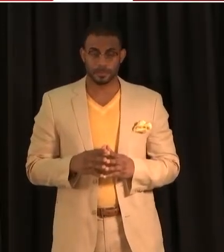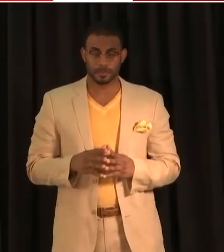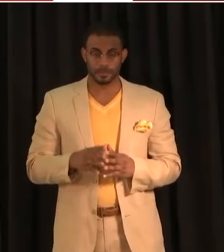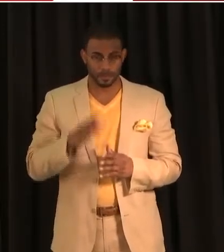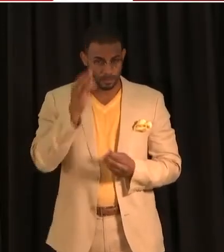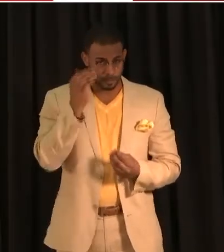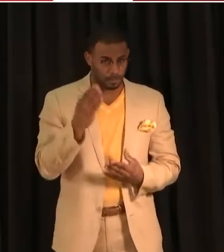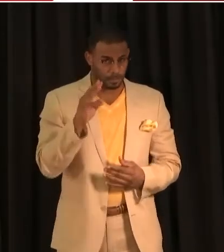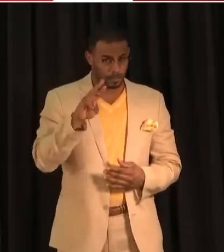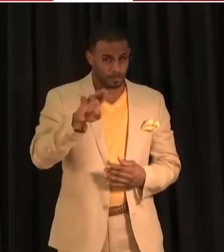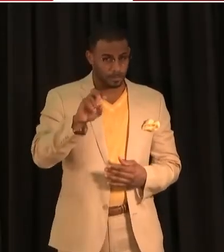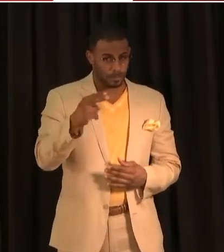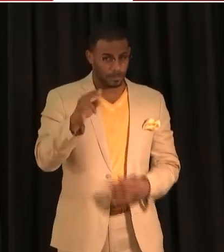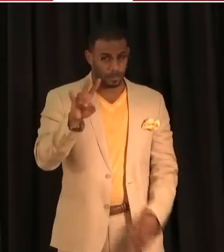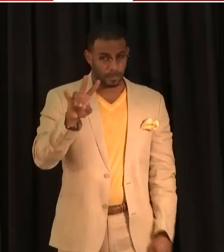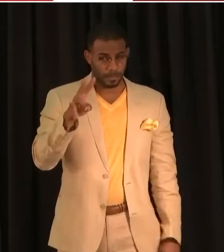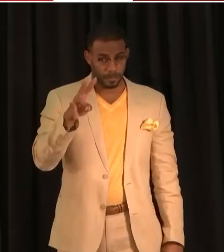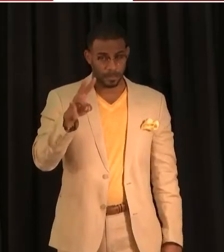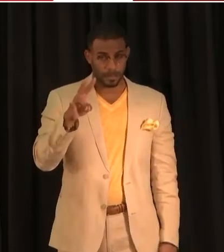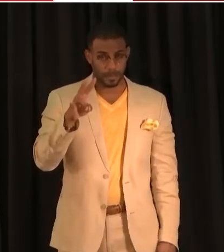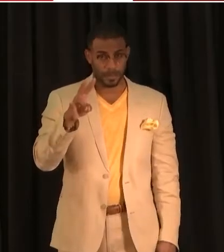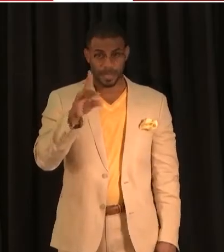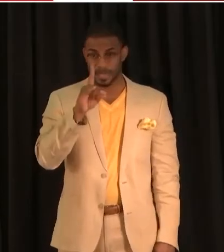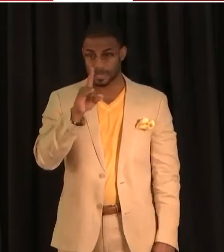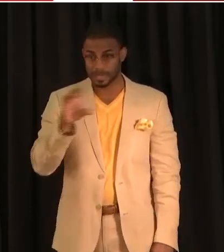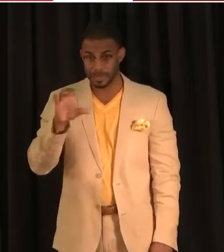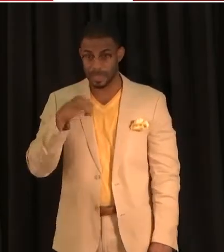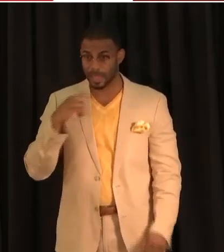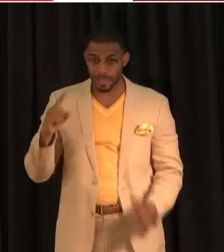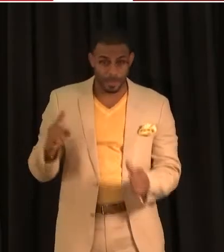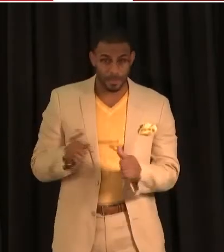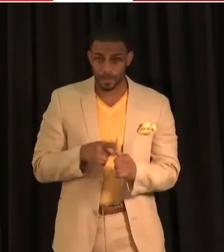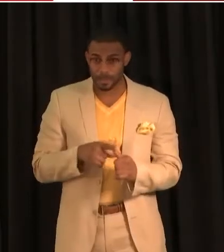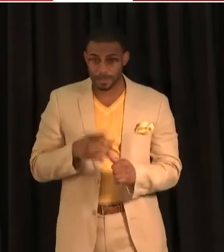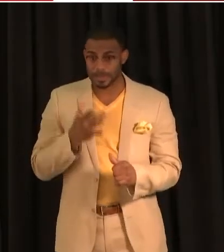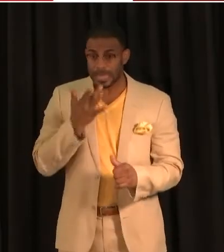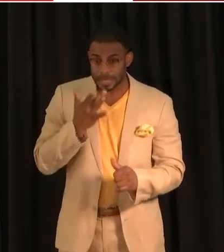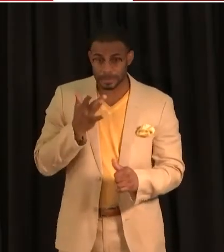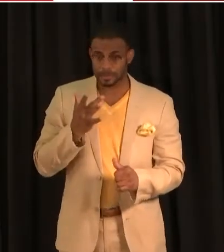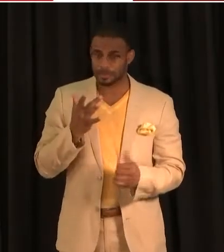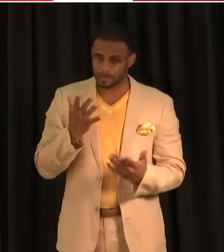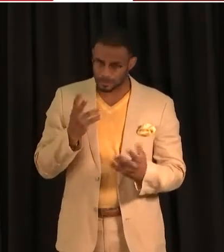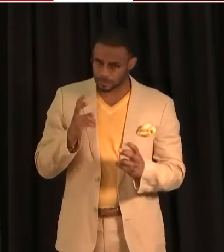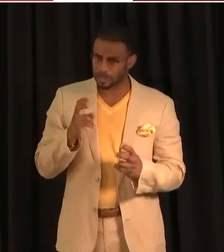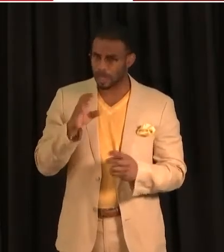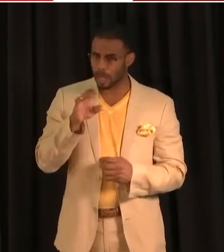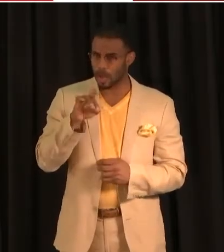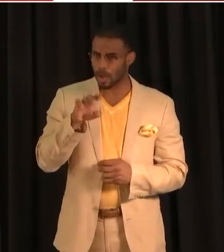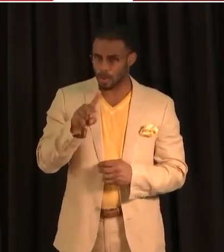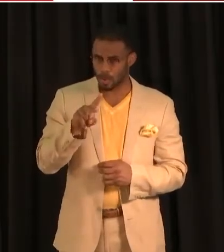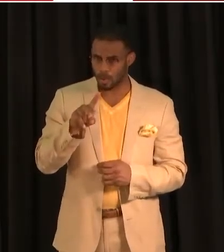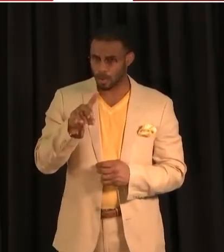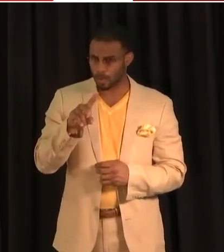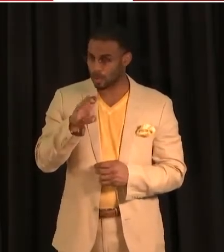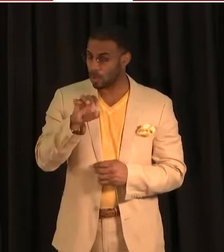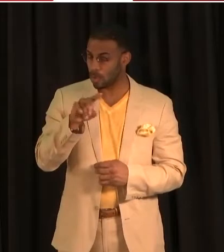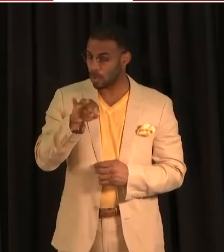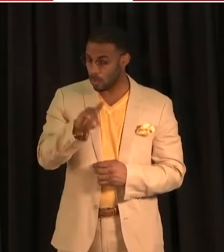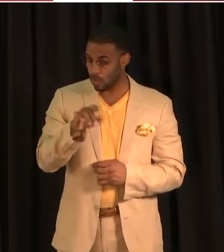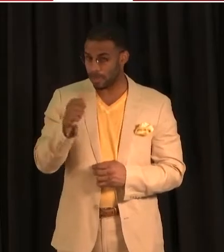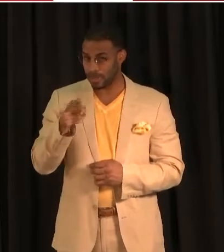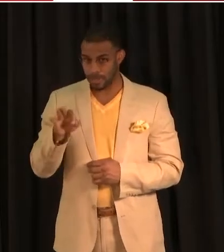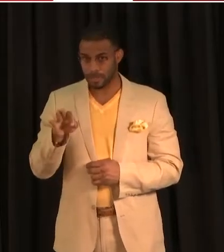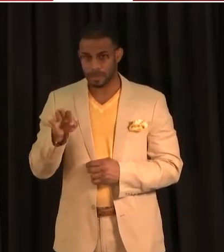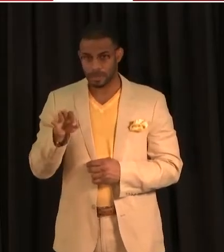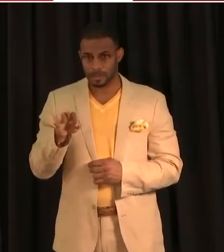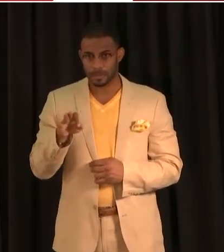On March 7th, the District of Columbia had its first case of COVID-19. And since then, I think all of